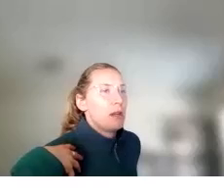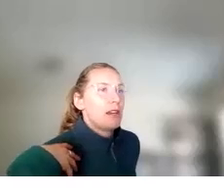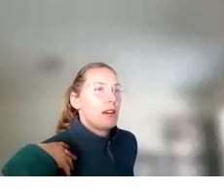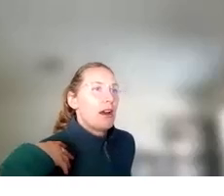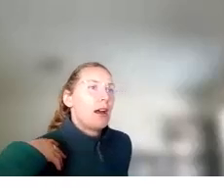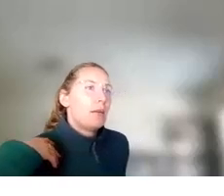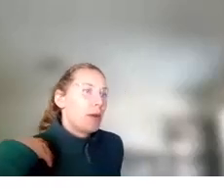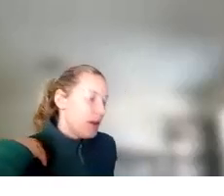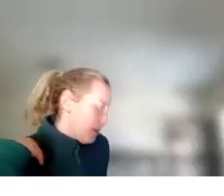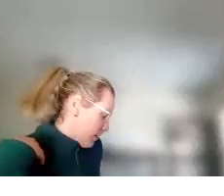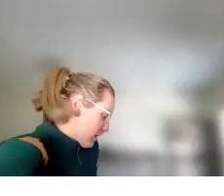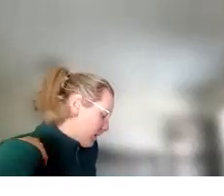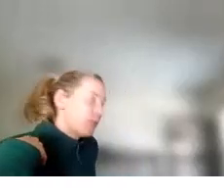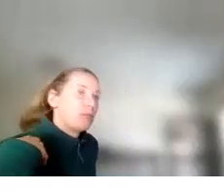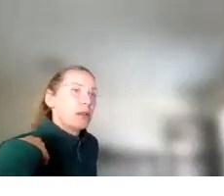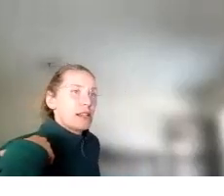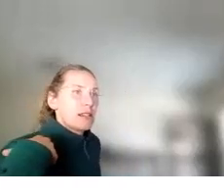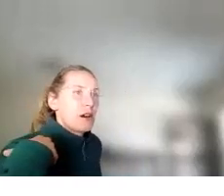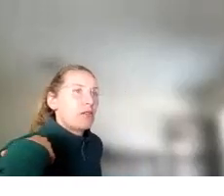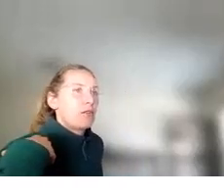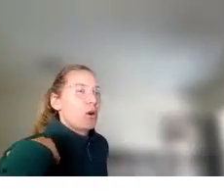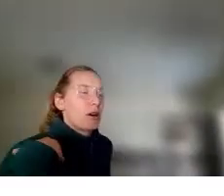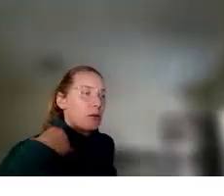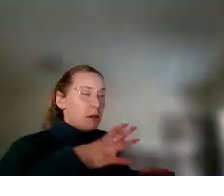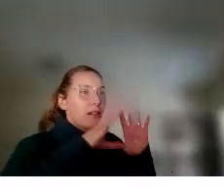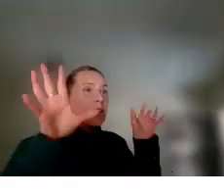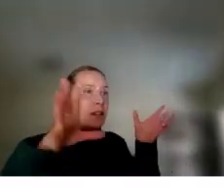assessor will be the